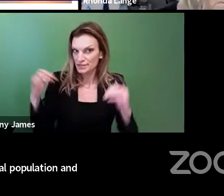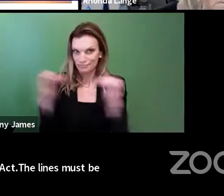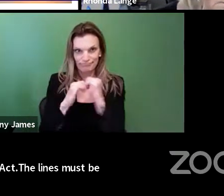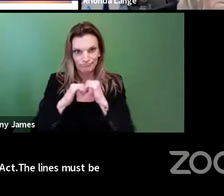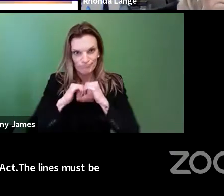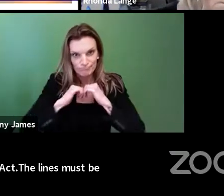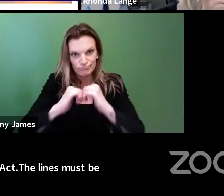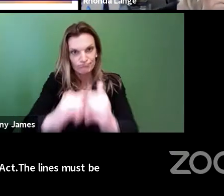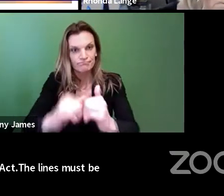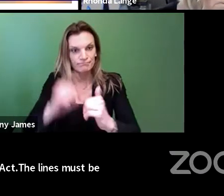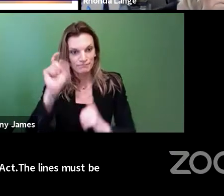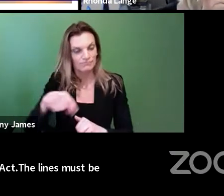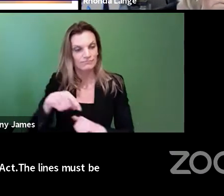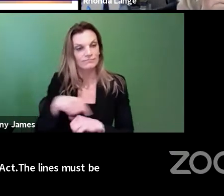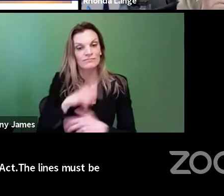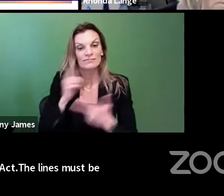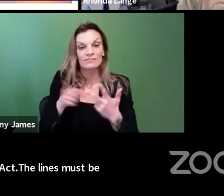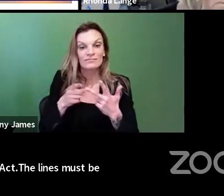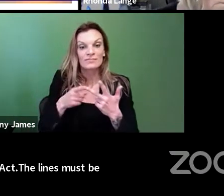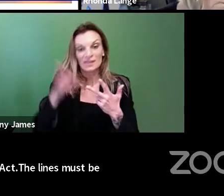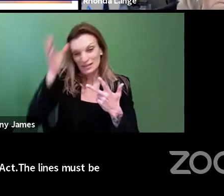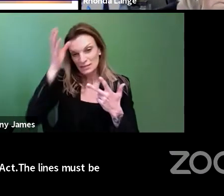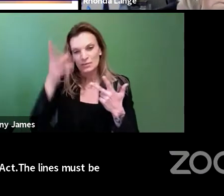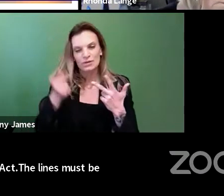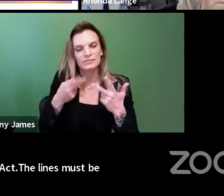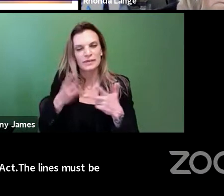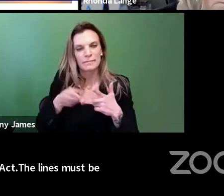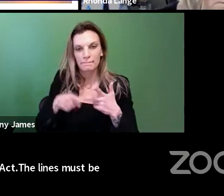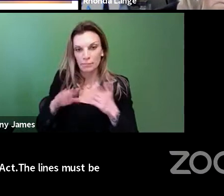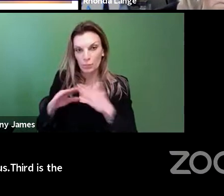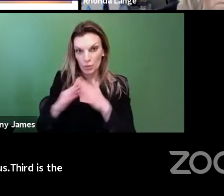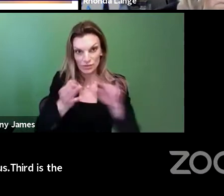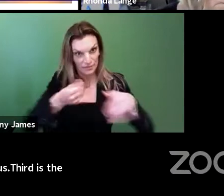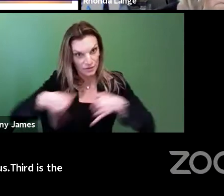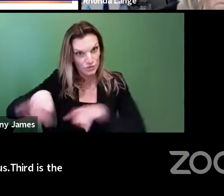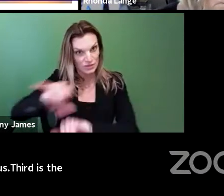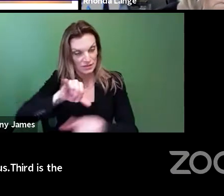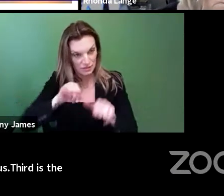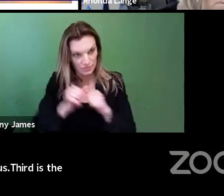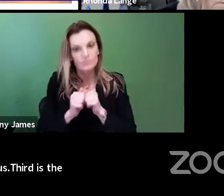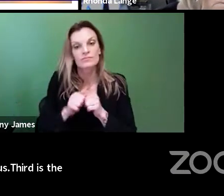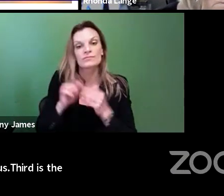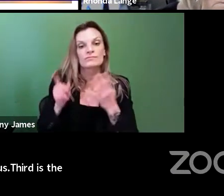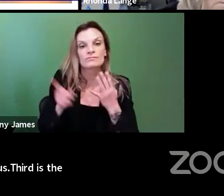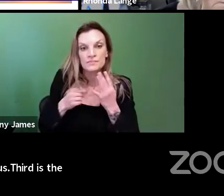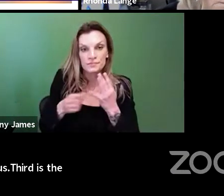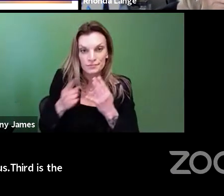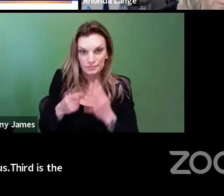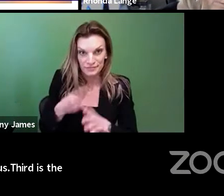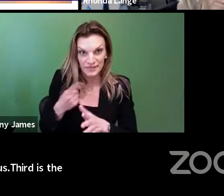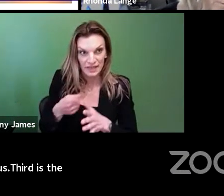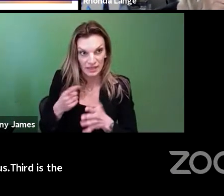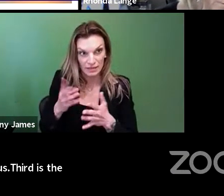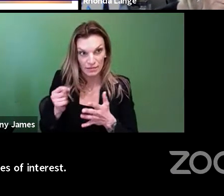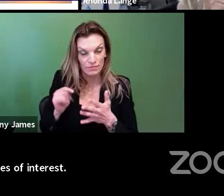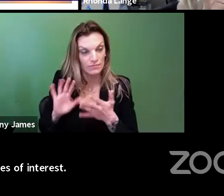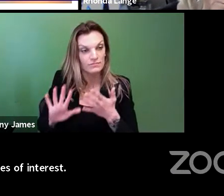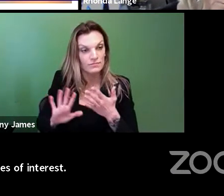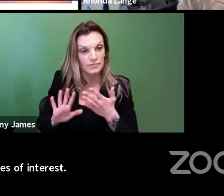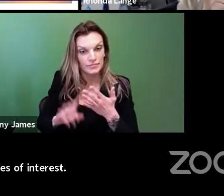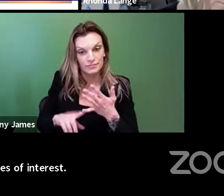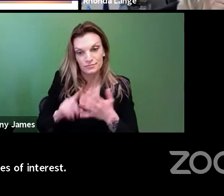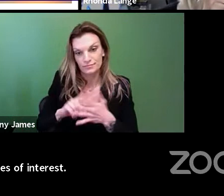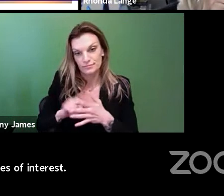contiguous. Third is the concept called communities of interest. The fourth and fifth are